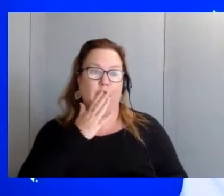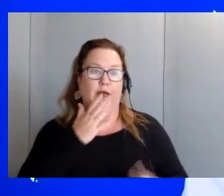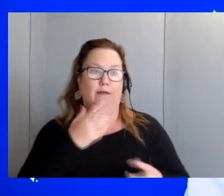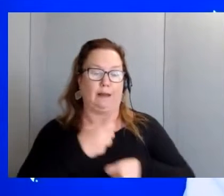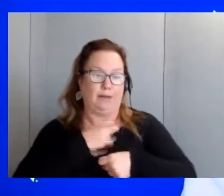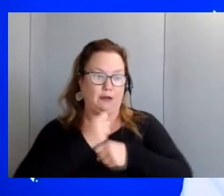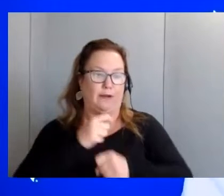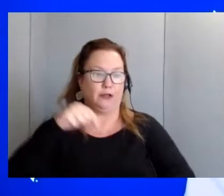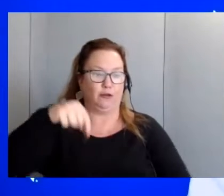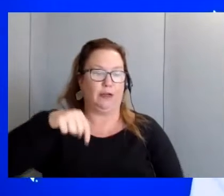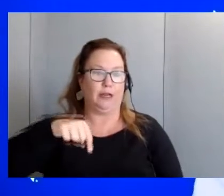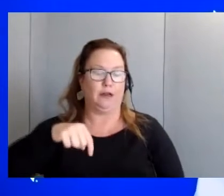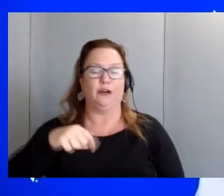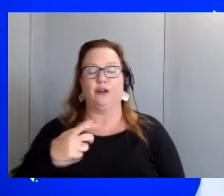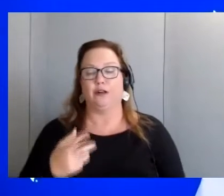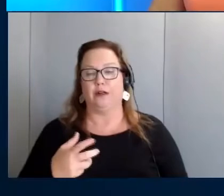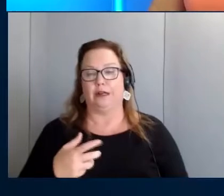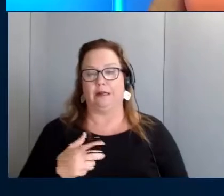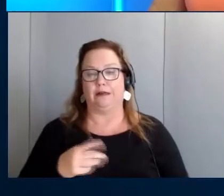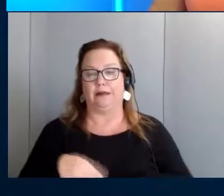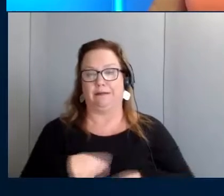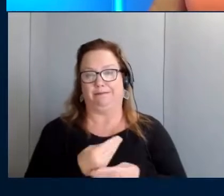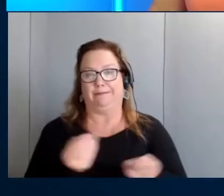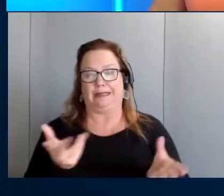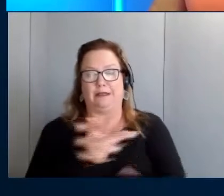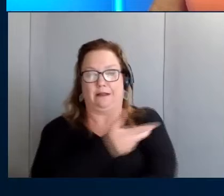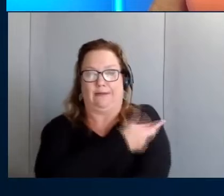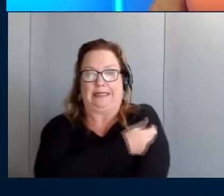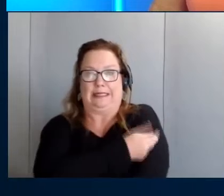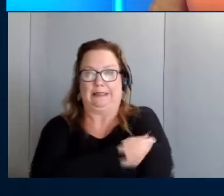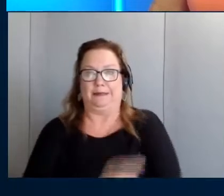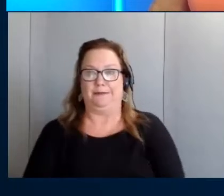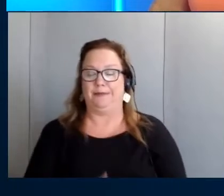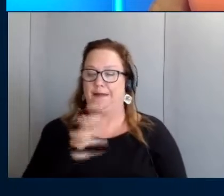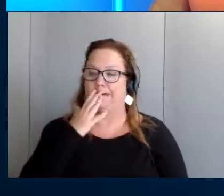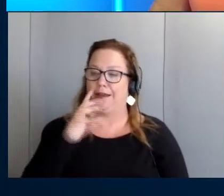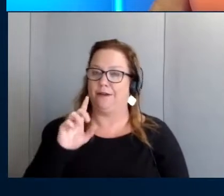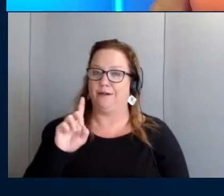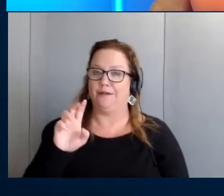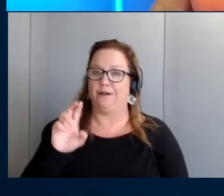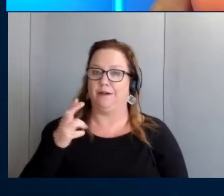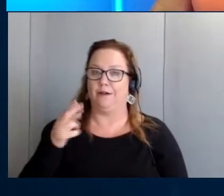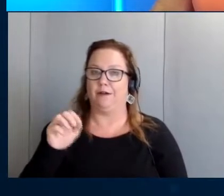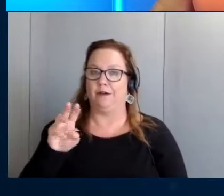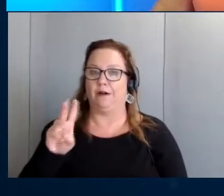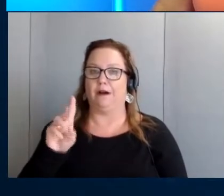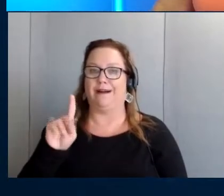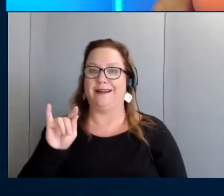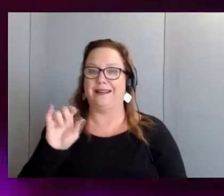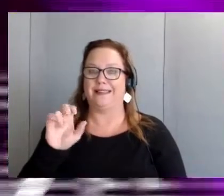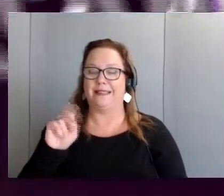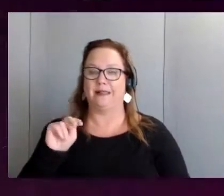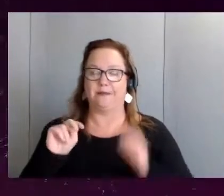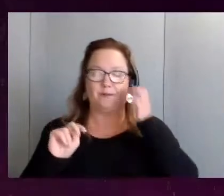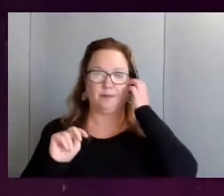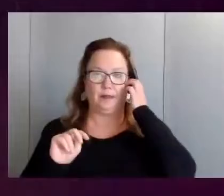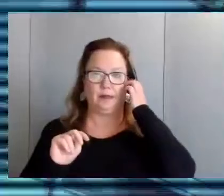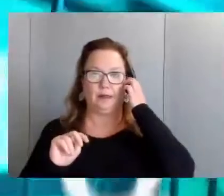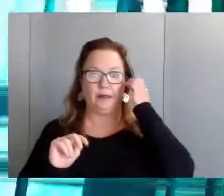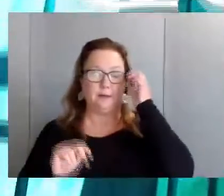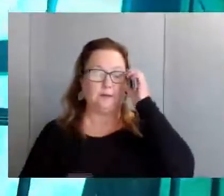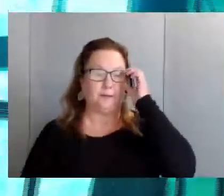here and be able to get those doses from here. All right, Dr. Hawkinson, thanks so much. All right, I want to get to some viewer questions this